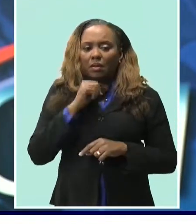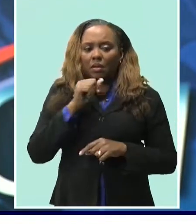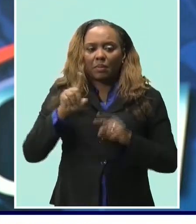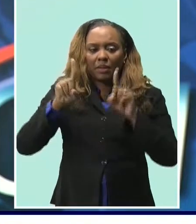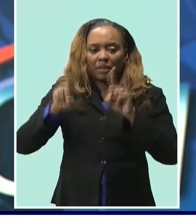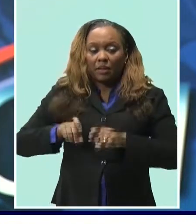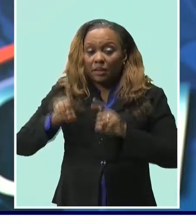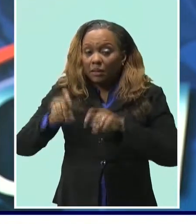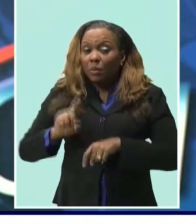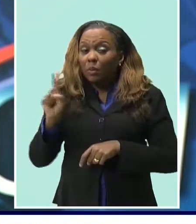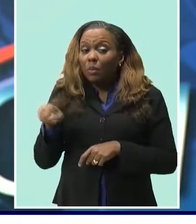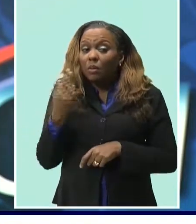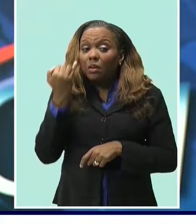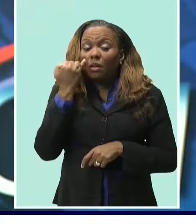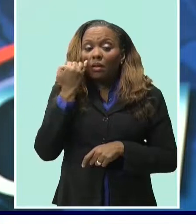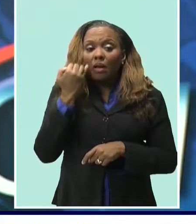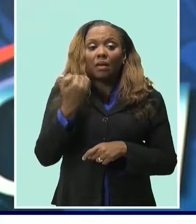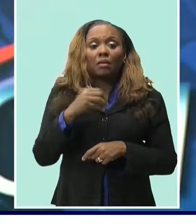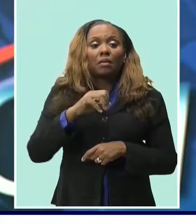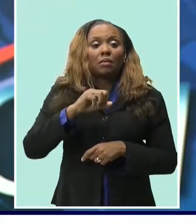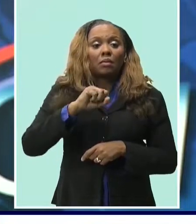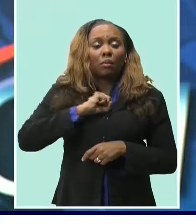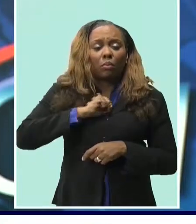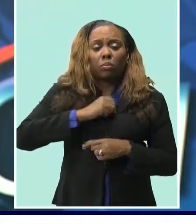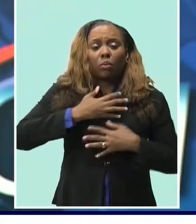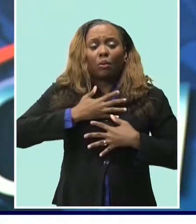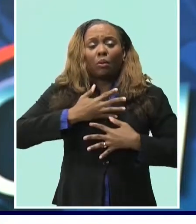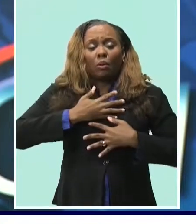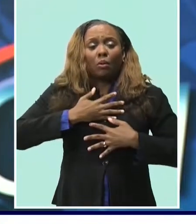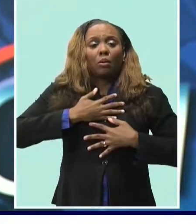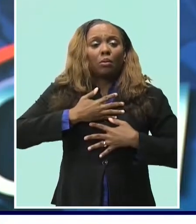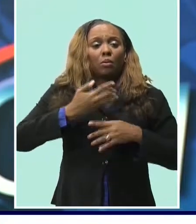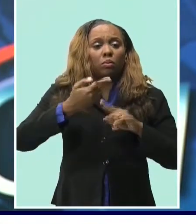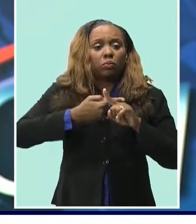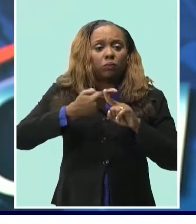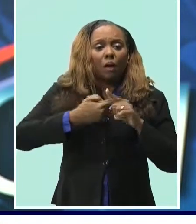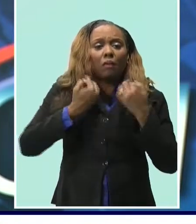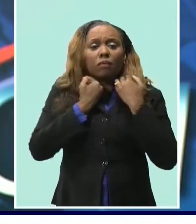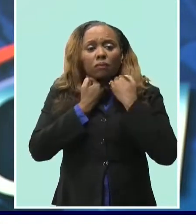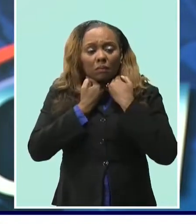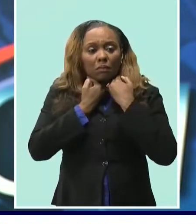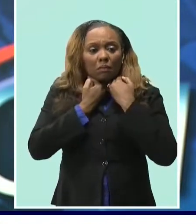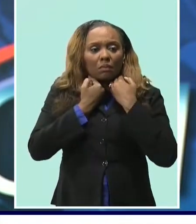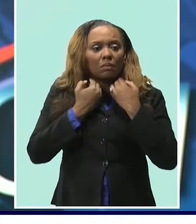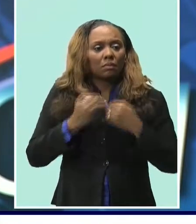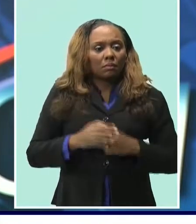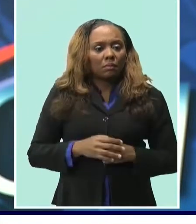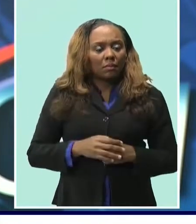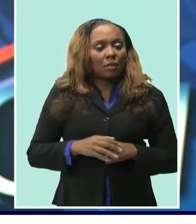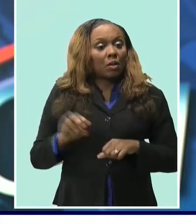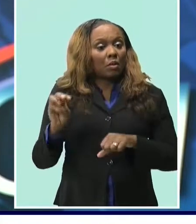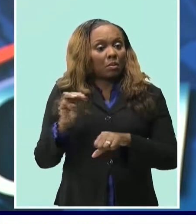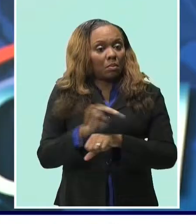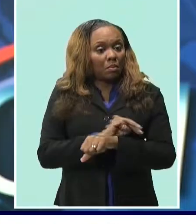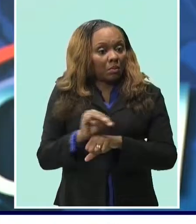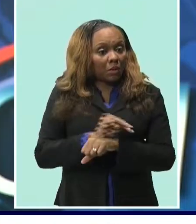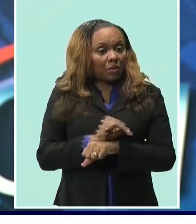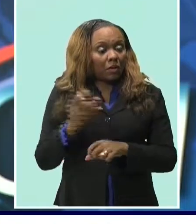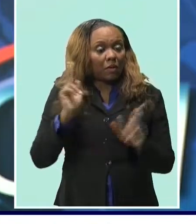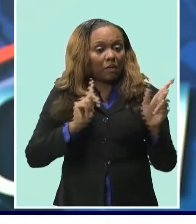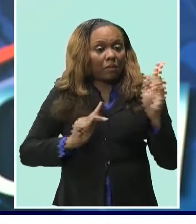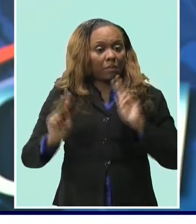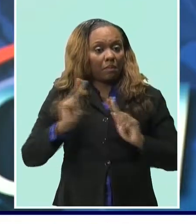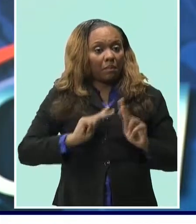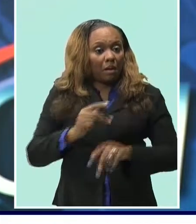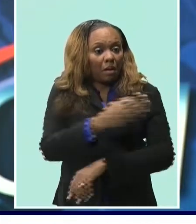tested unless they present with symptoms. Now, on a related matter, the COVID-19 czar says the Ministry of People Empowerment is being placed